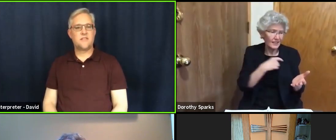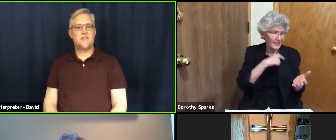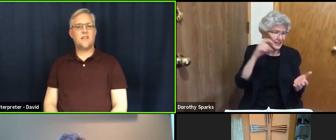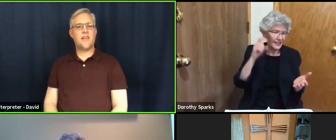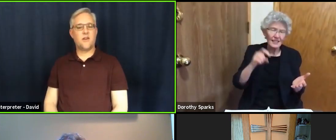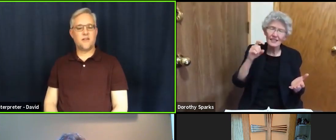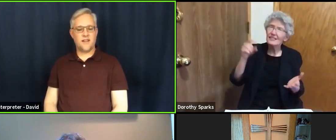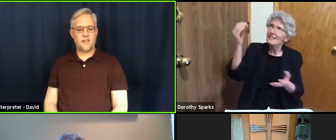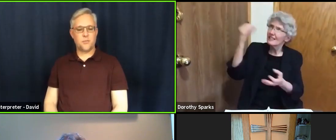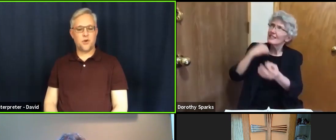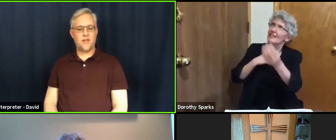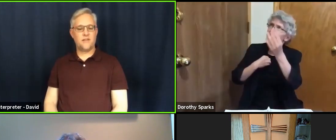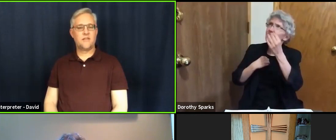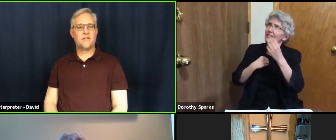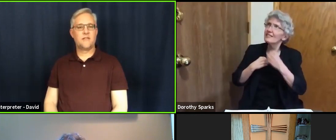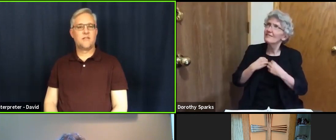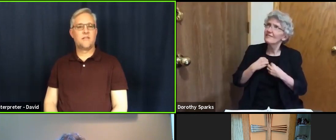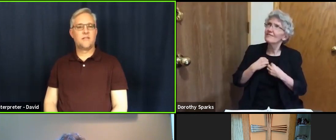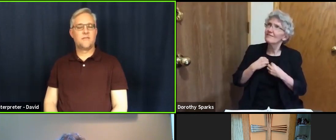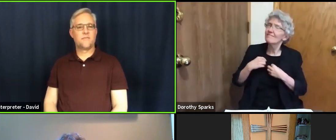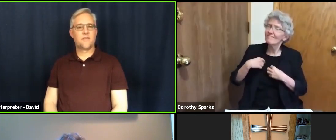Give us today our daily bread.